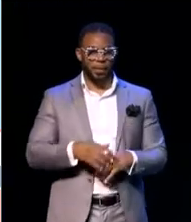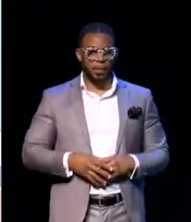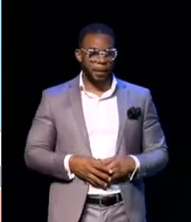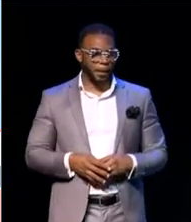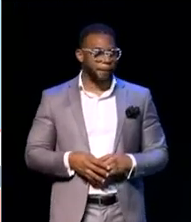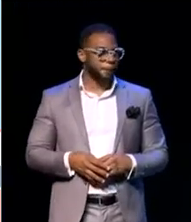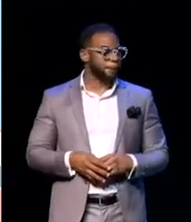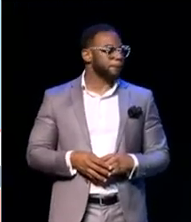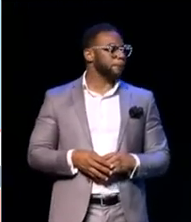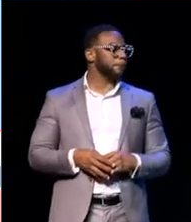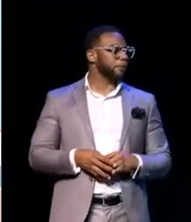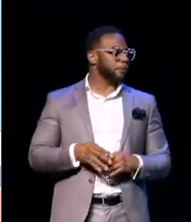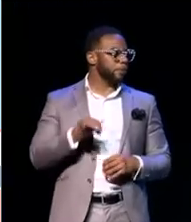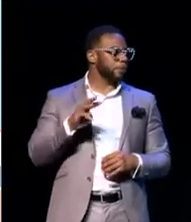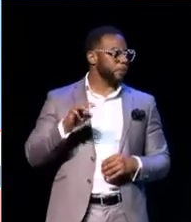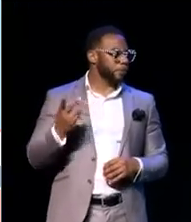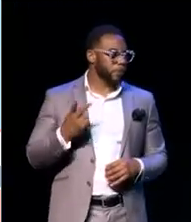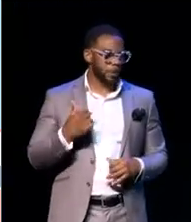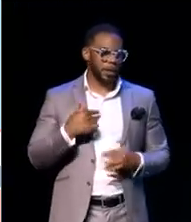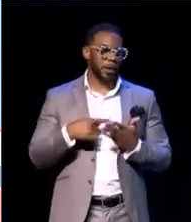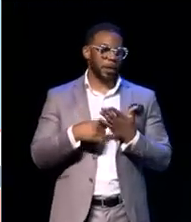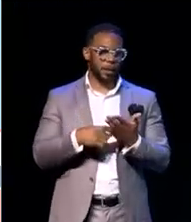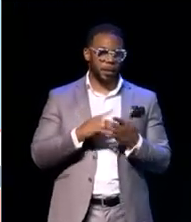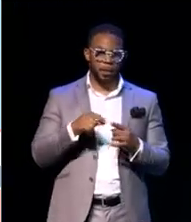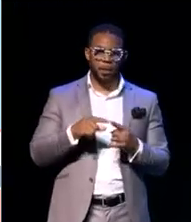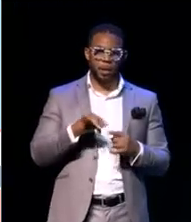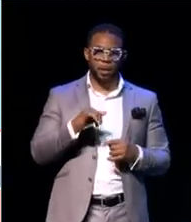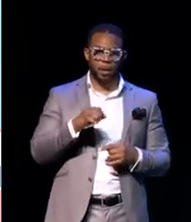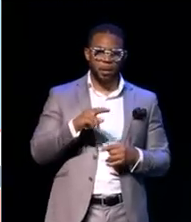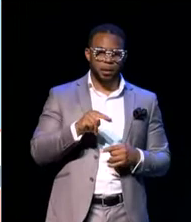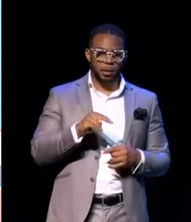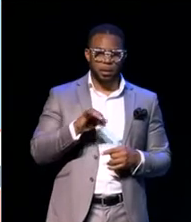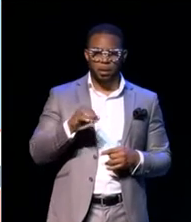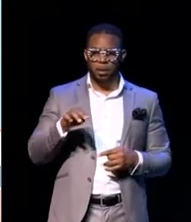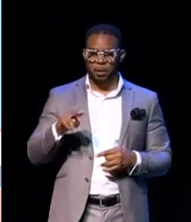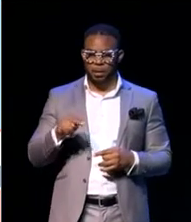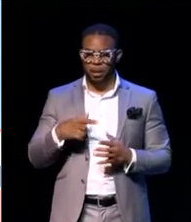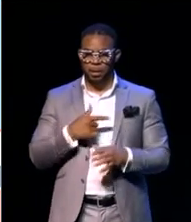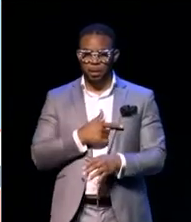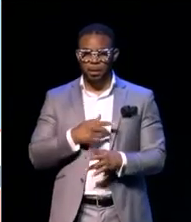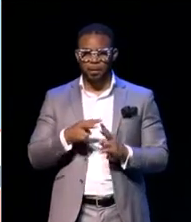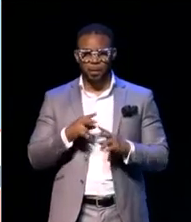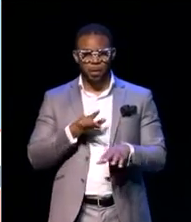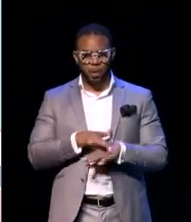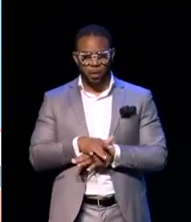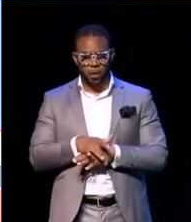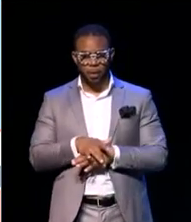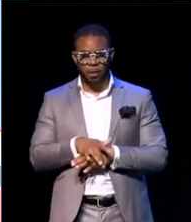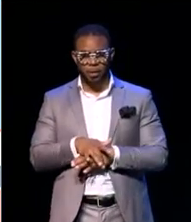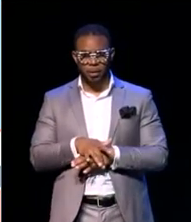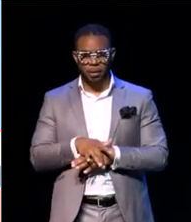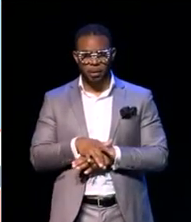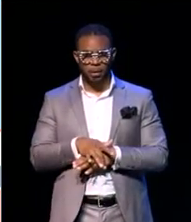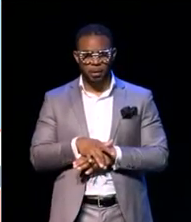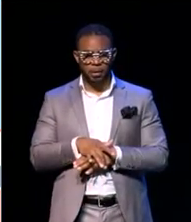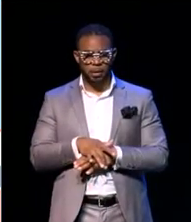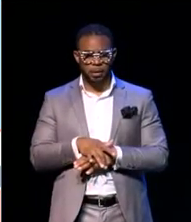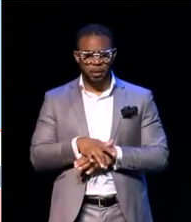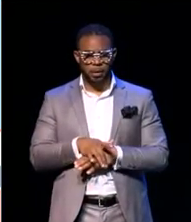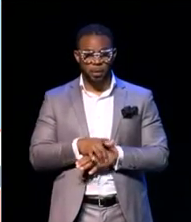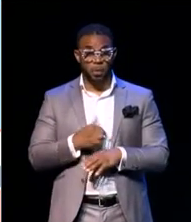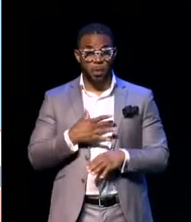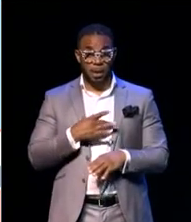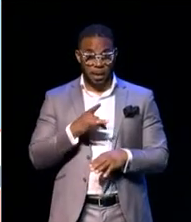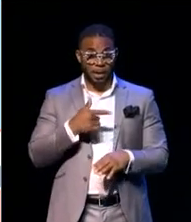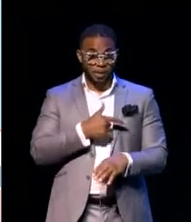vaccine. And James and I had this conversation about the Johnson & Johnson vaccine very early on, and we like